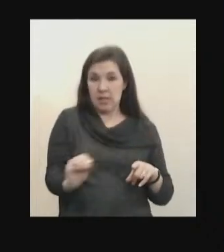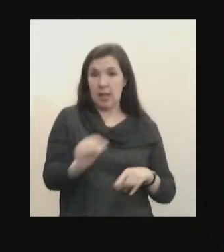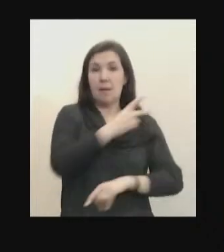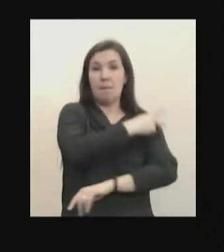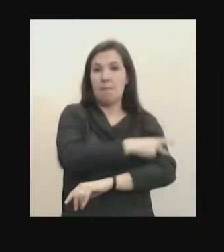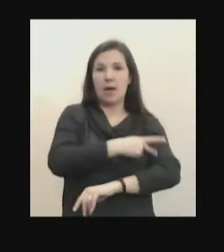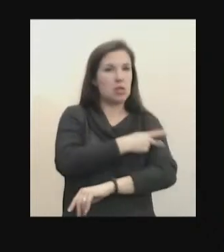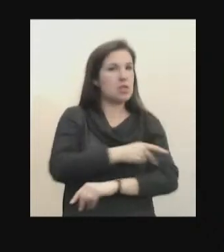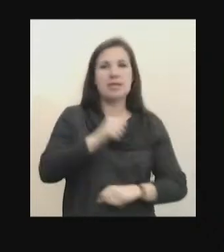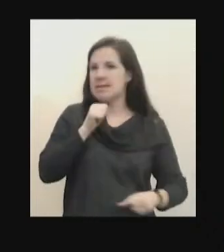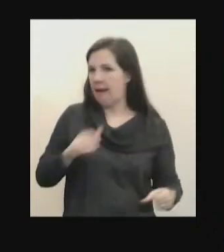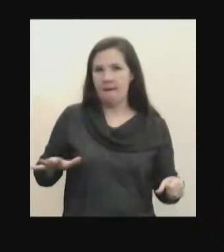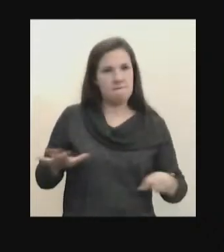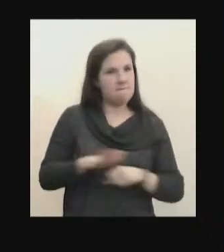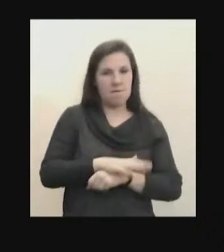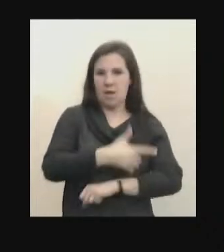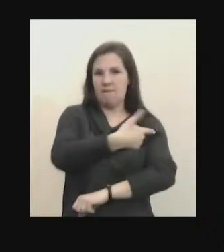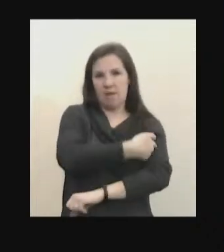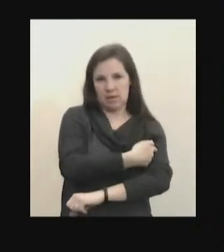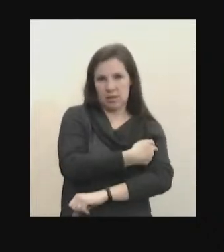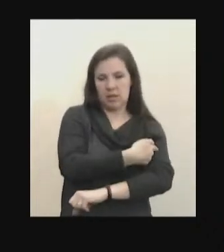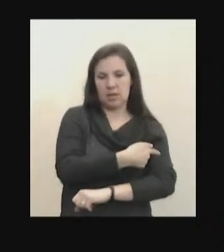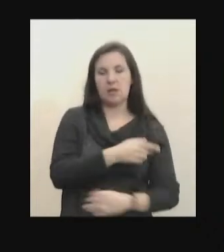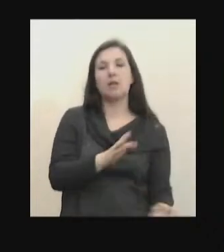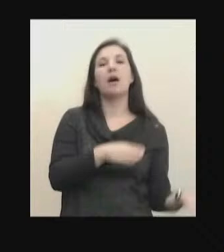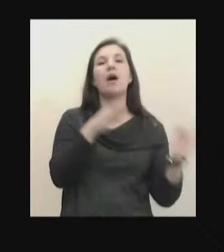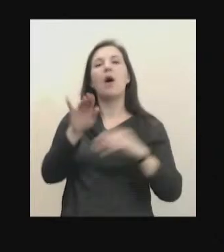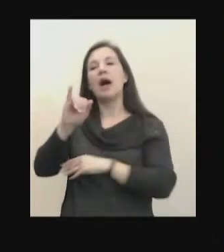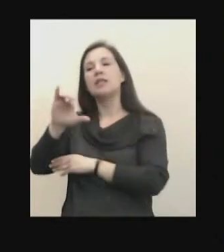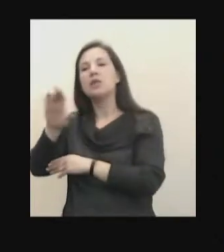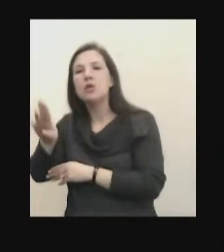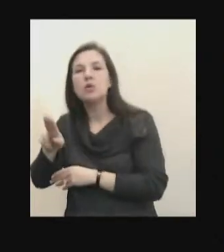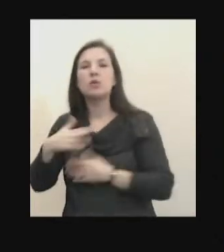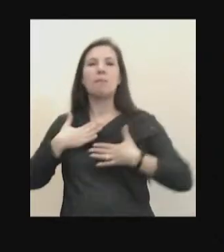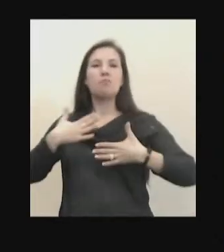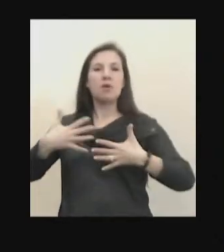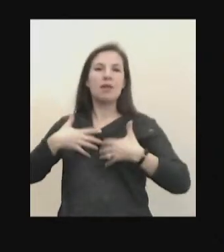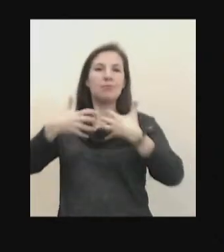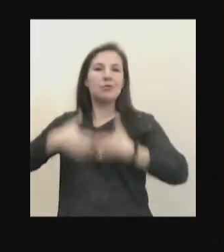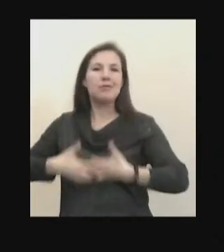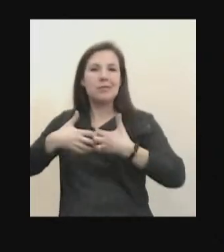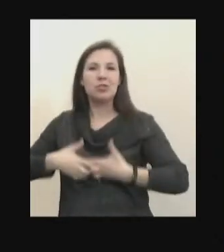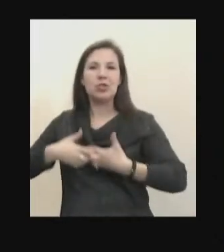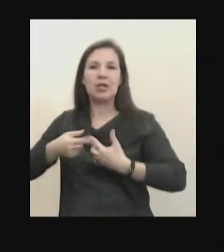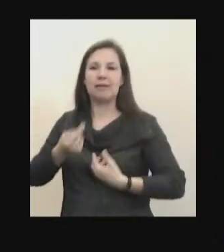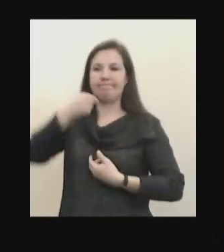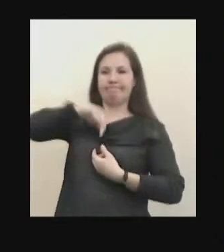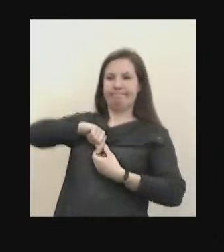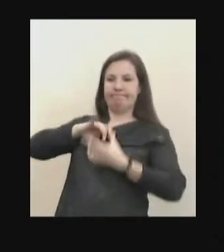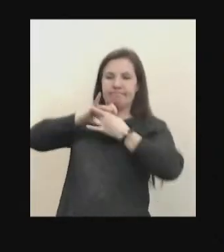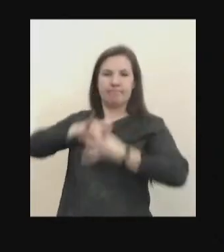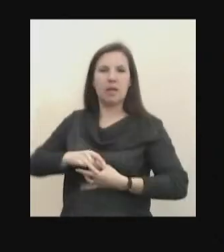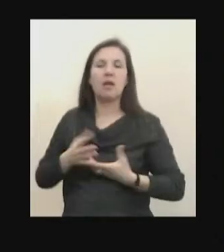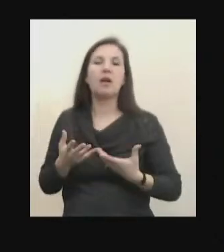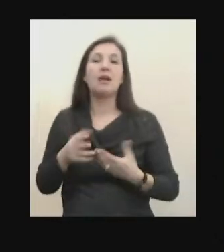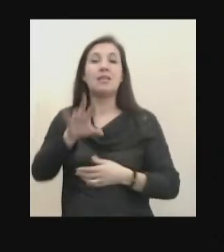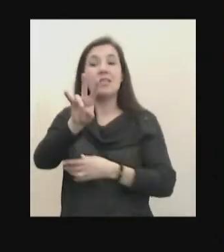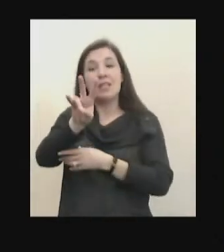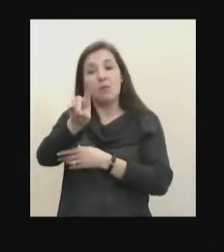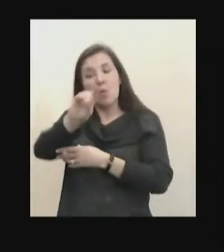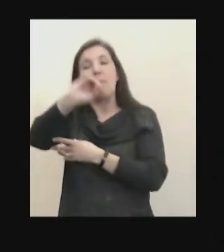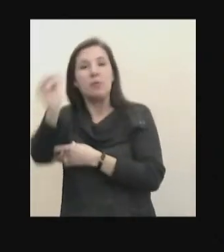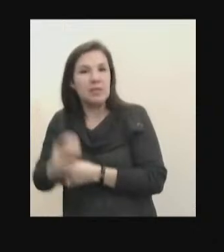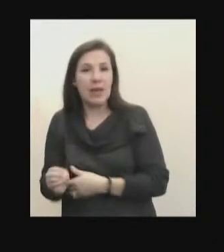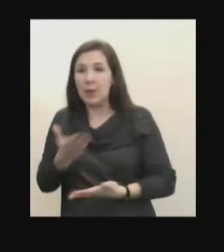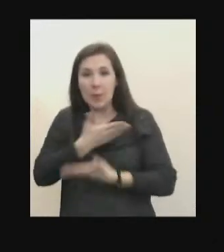fully vaccinated. But when we talk about ICUs and airway assists, intubation, 71% are unvaccinated. And when it